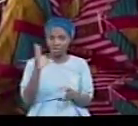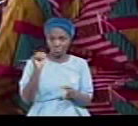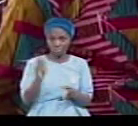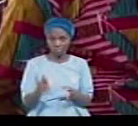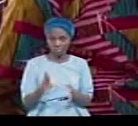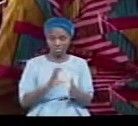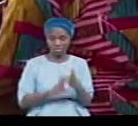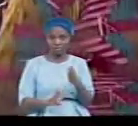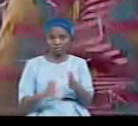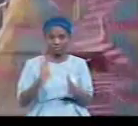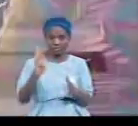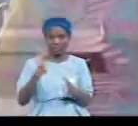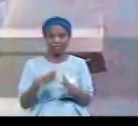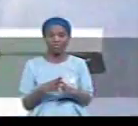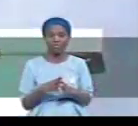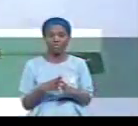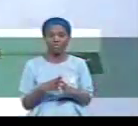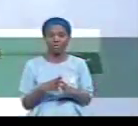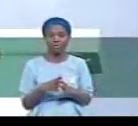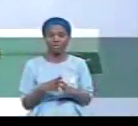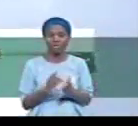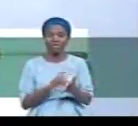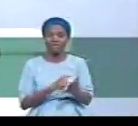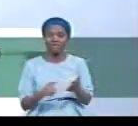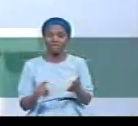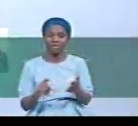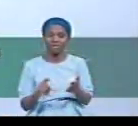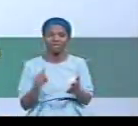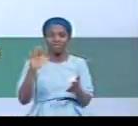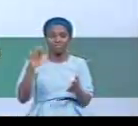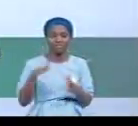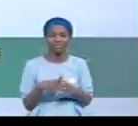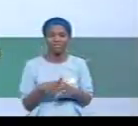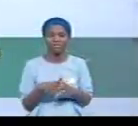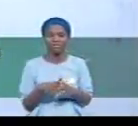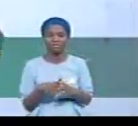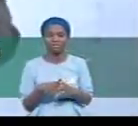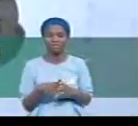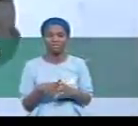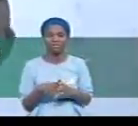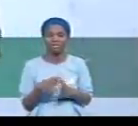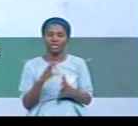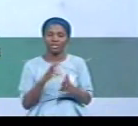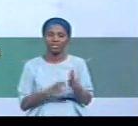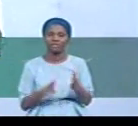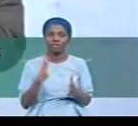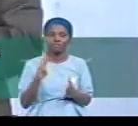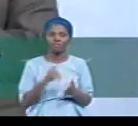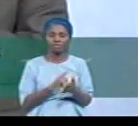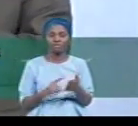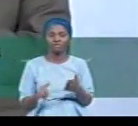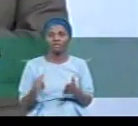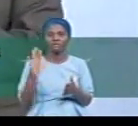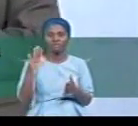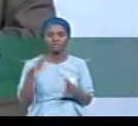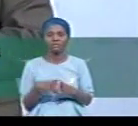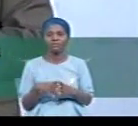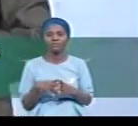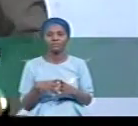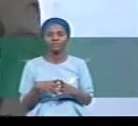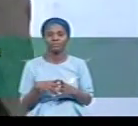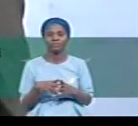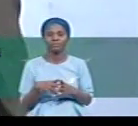4, reading from verse 15. 2 Corinthians chapter 4, reading from verse